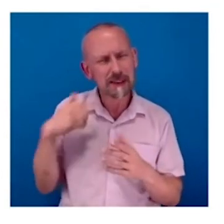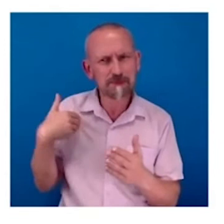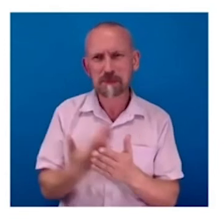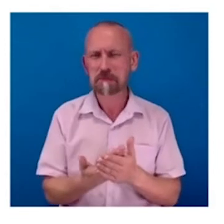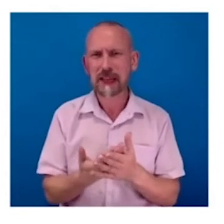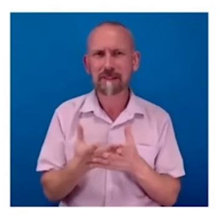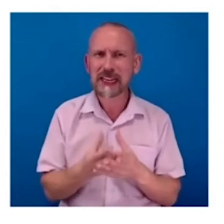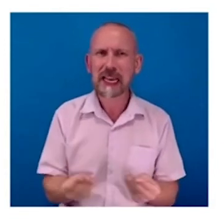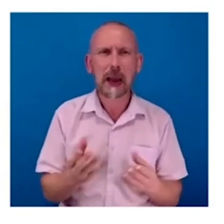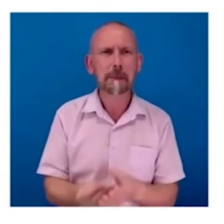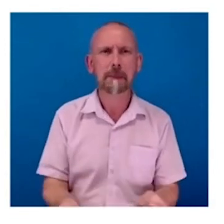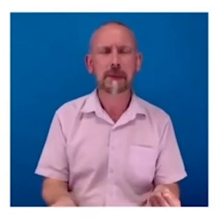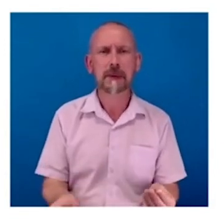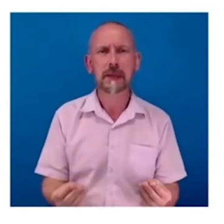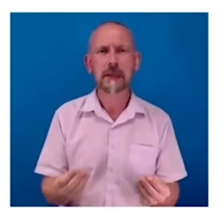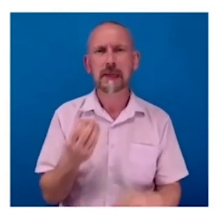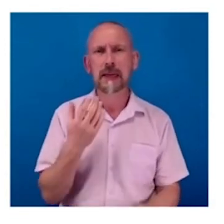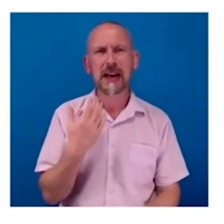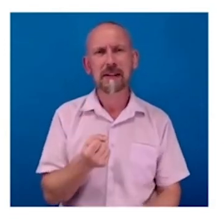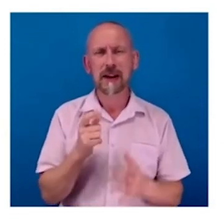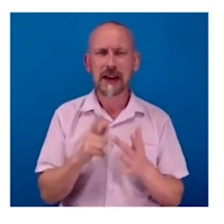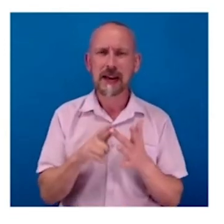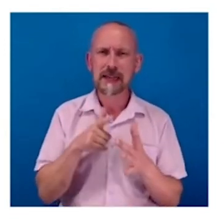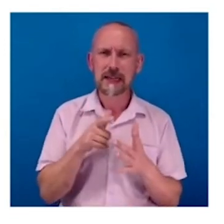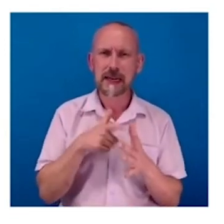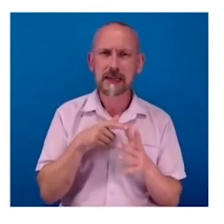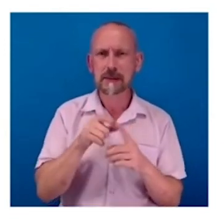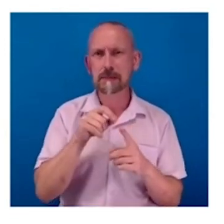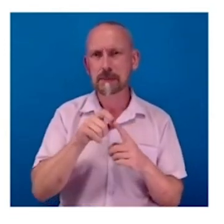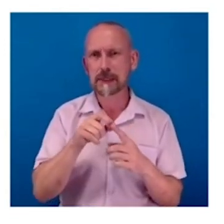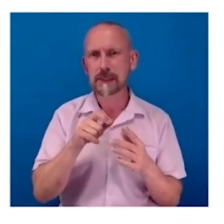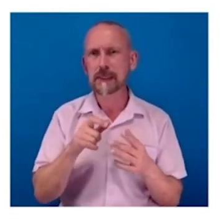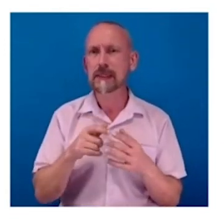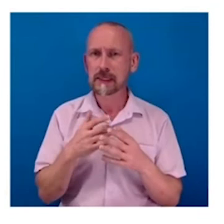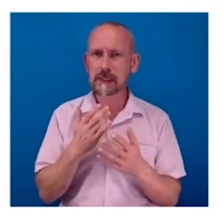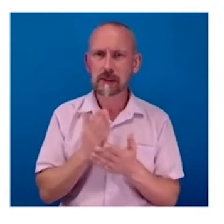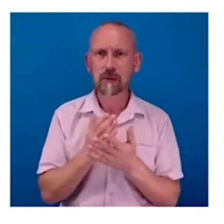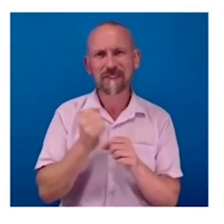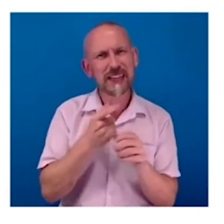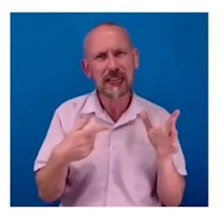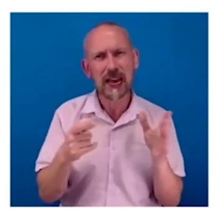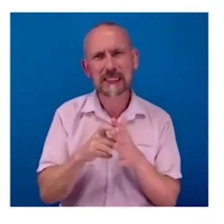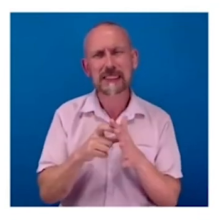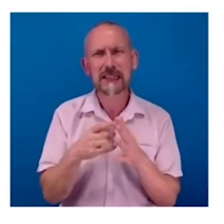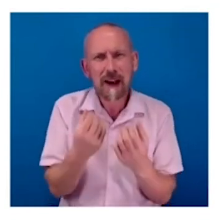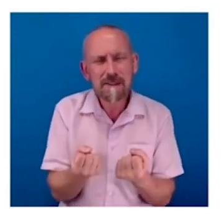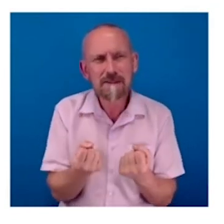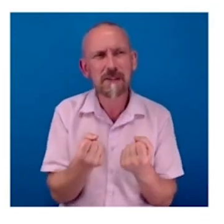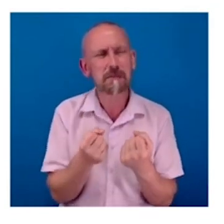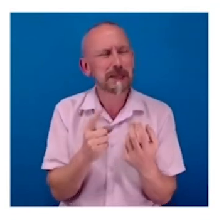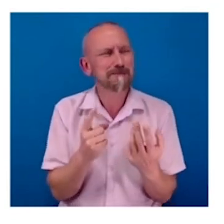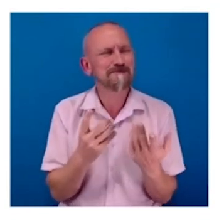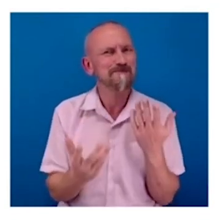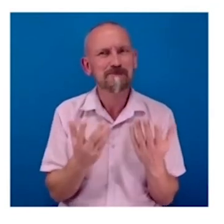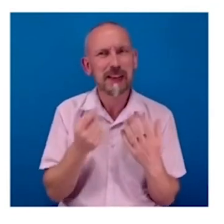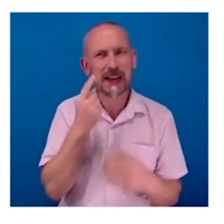got IDPD, but for this specific discipline, I just think there's something about having a really, really good event. A really solid